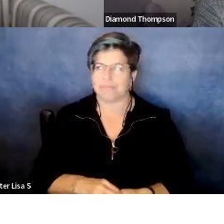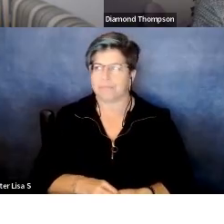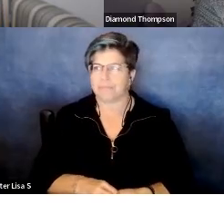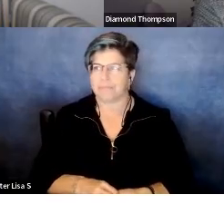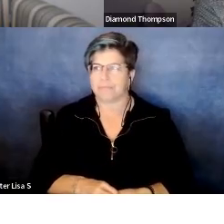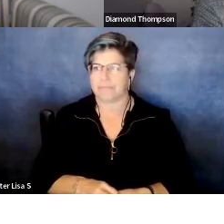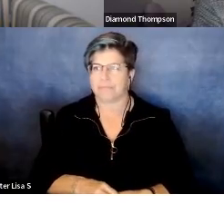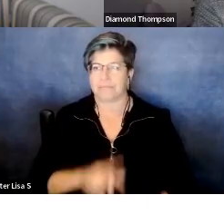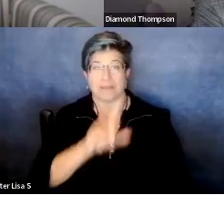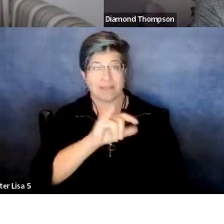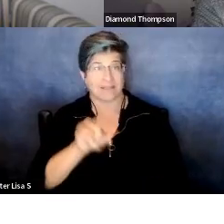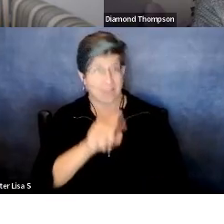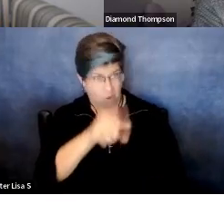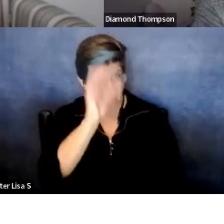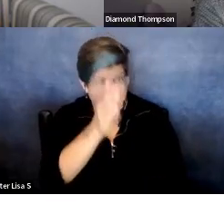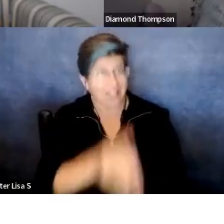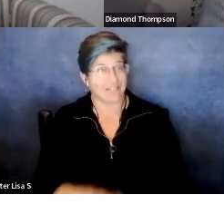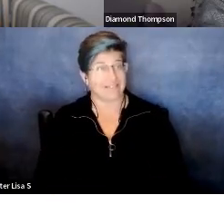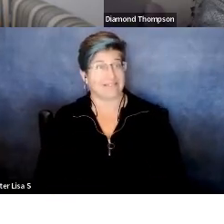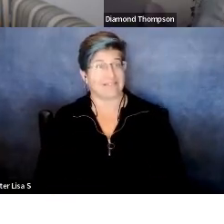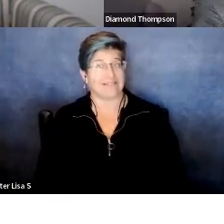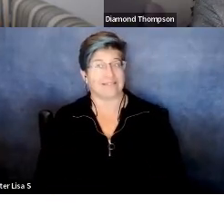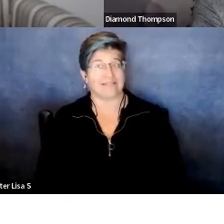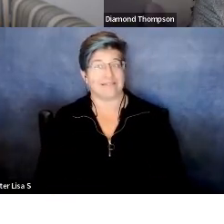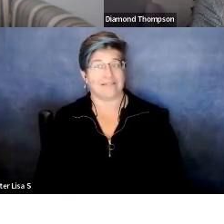You will.